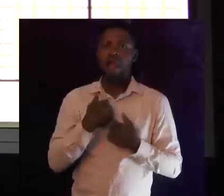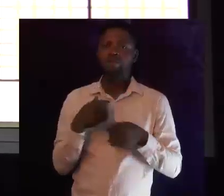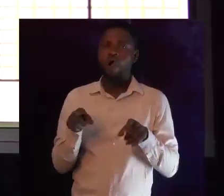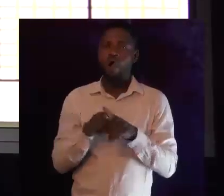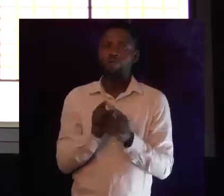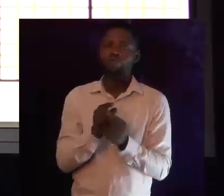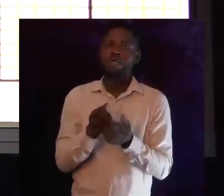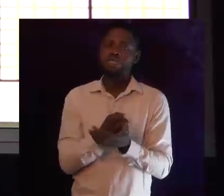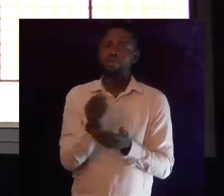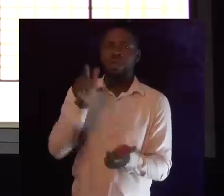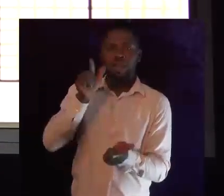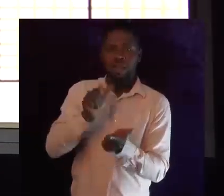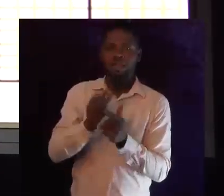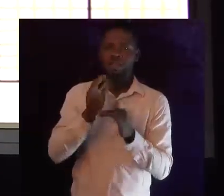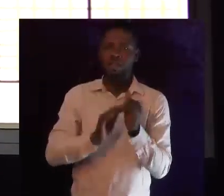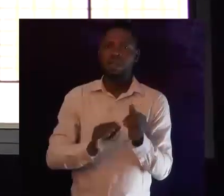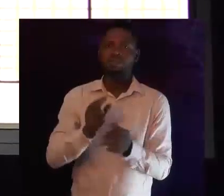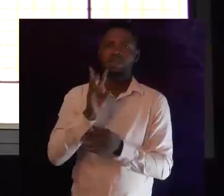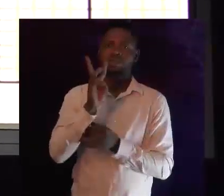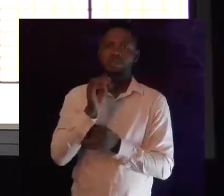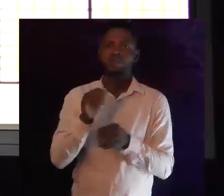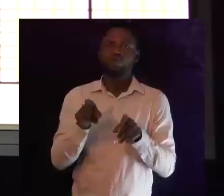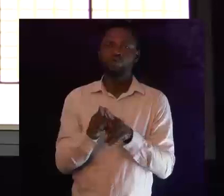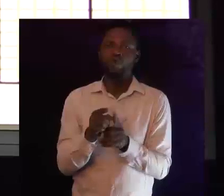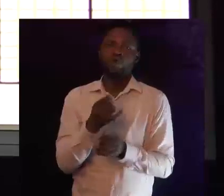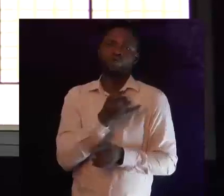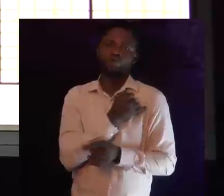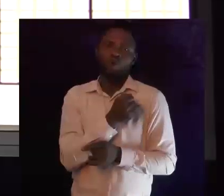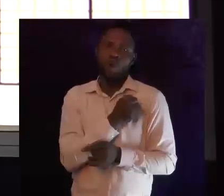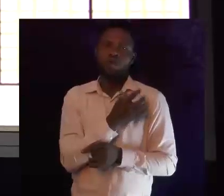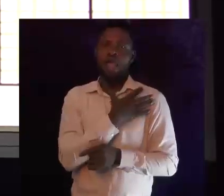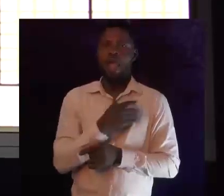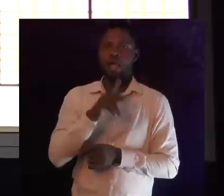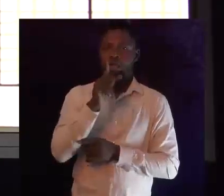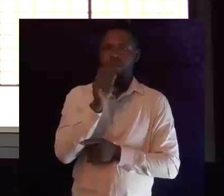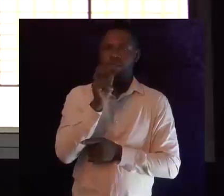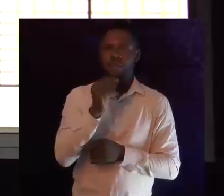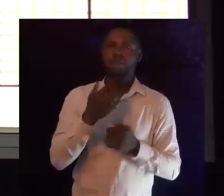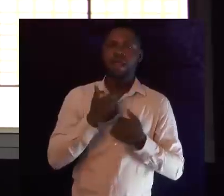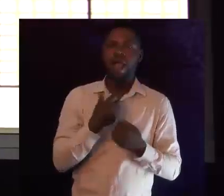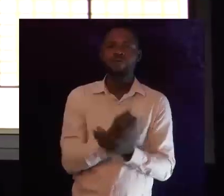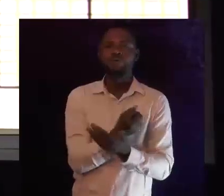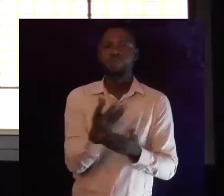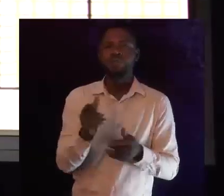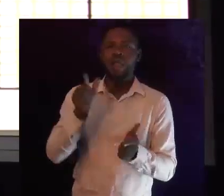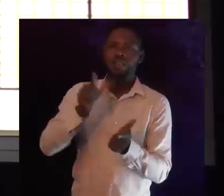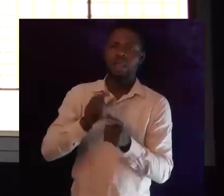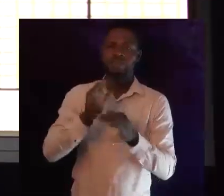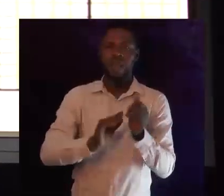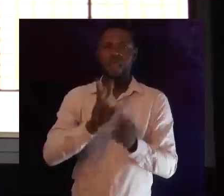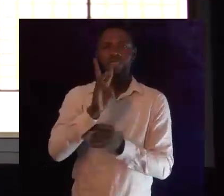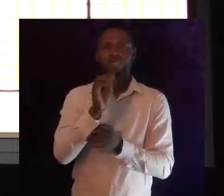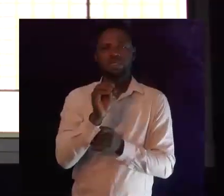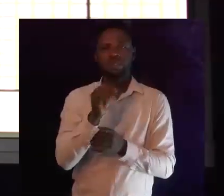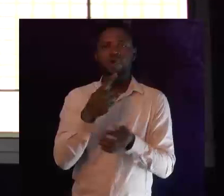also spent less than 60. He has spent 40 naira. So now John and Ken have spent less than 60. What about